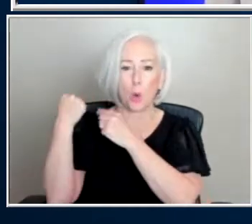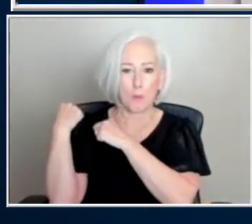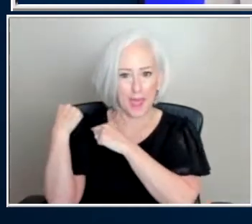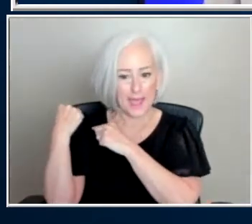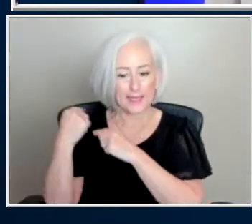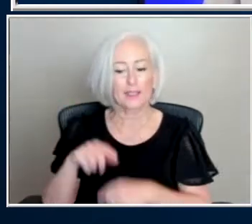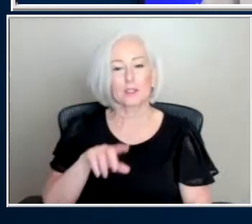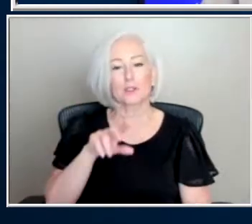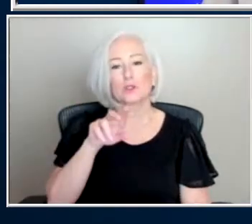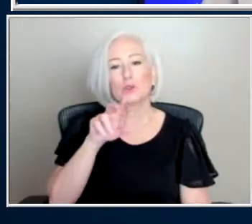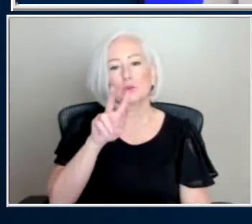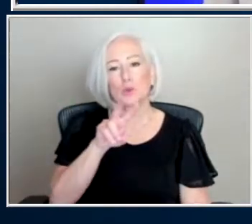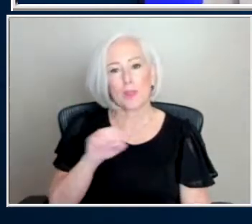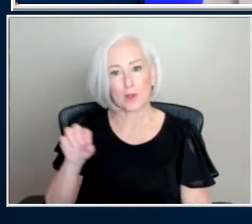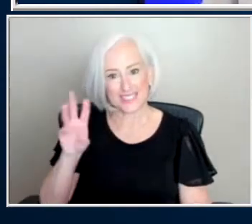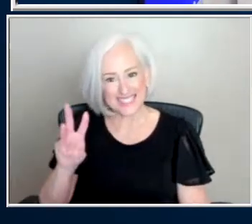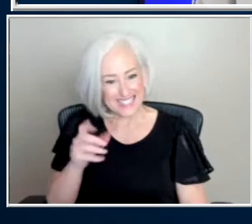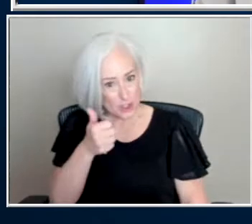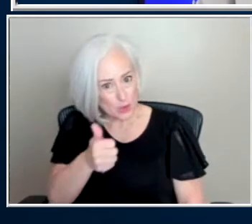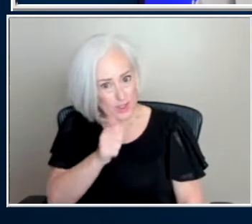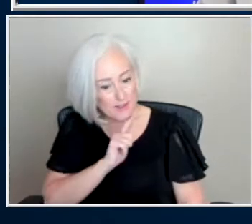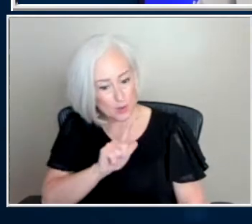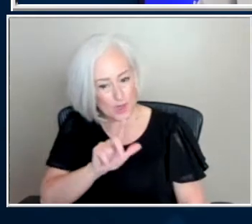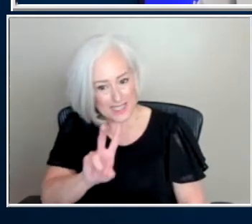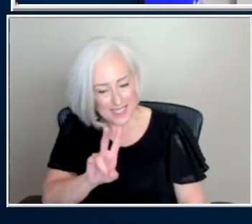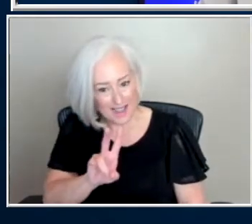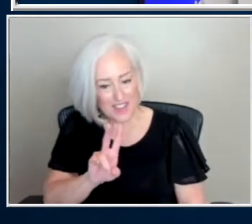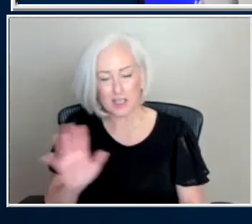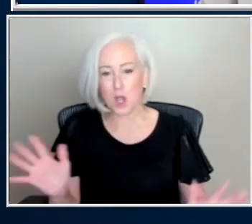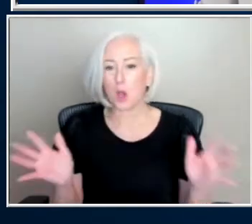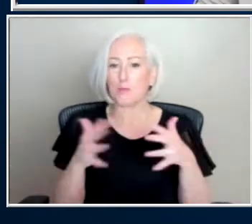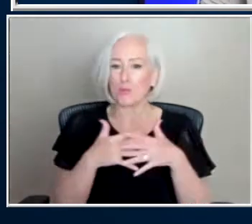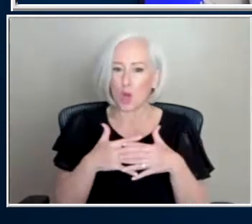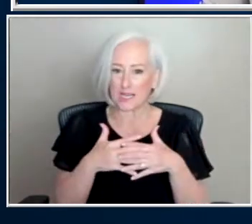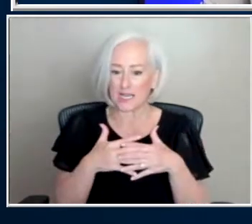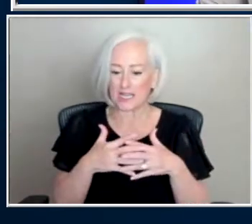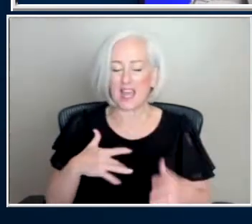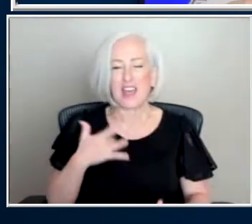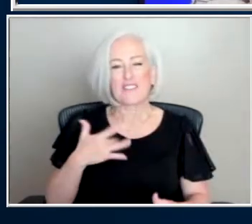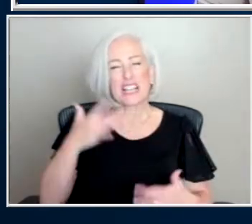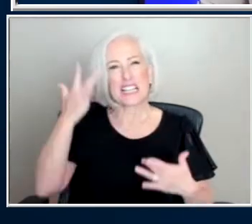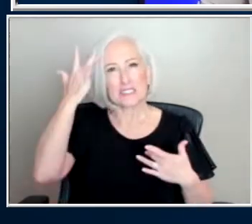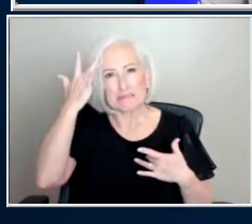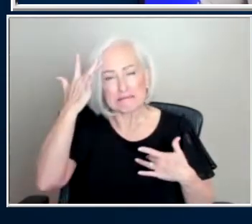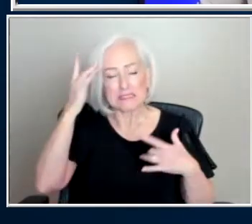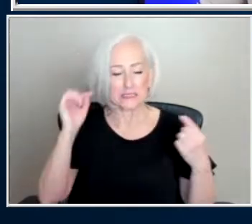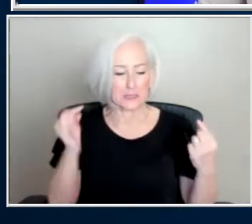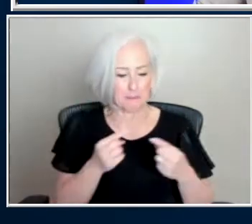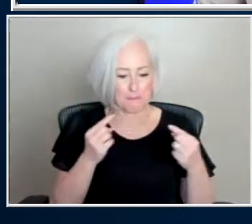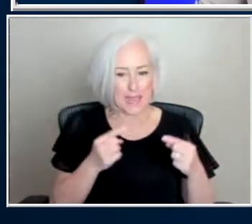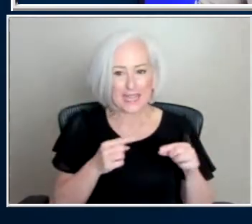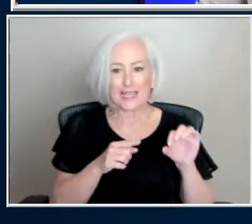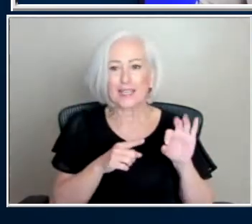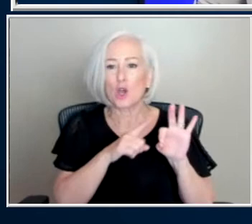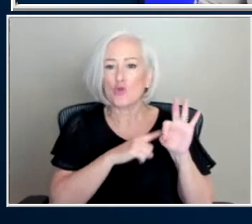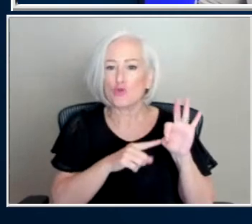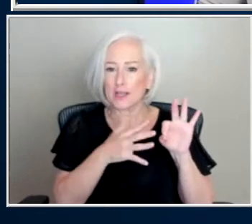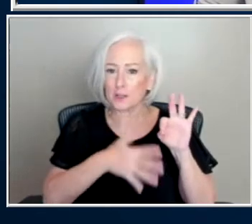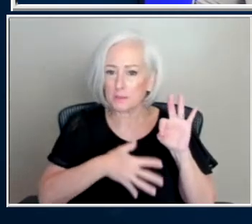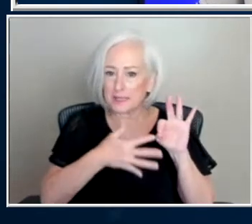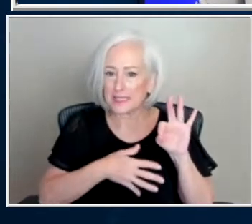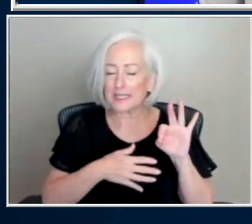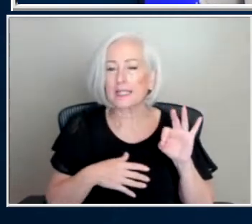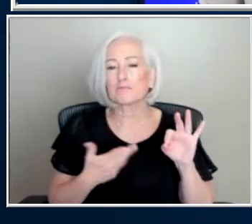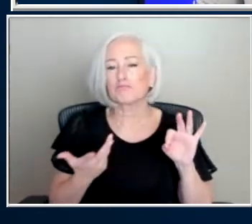27 years old, you were pregnant, and you started feeling symptoms of pain. You had rectal bleeding. Just tell us, how